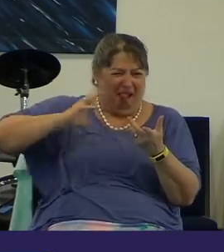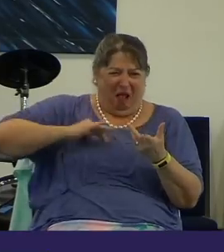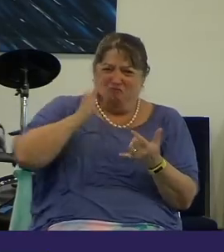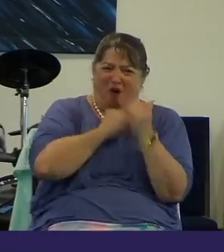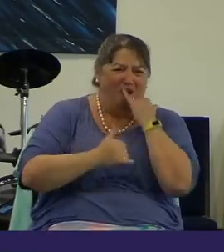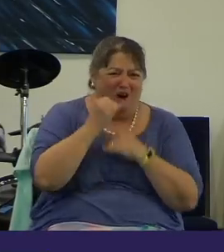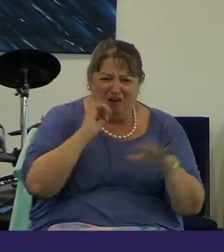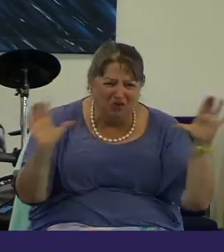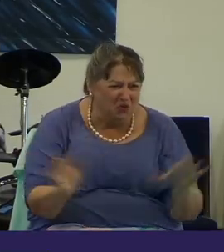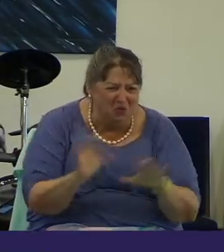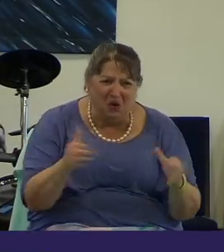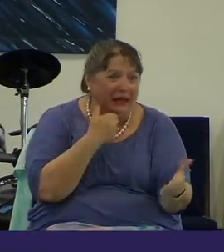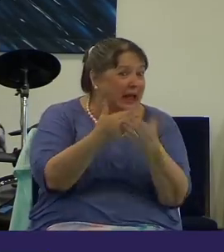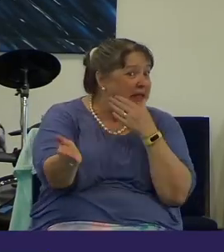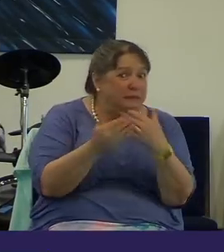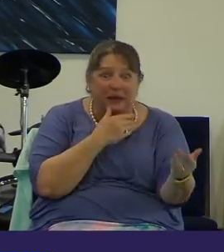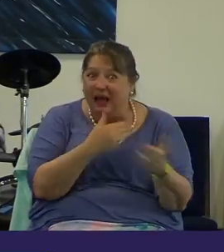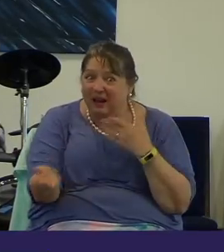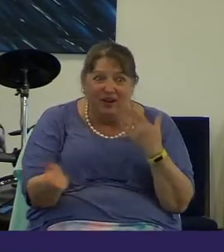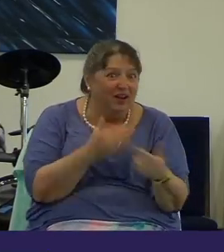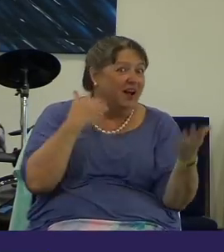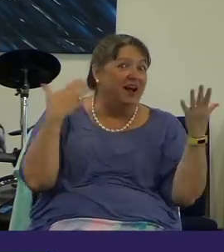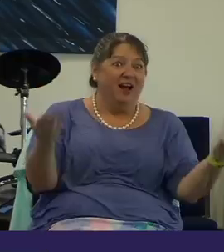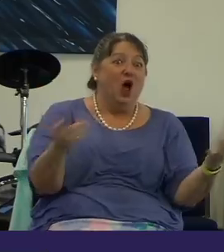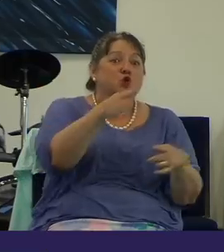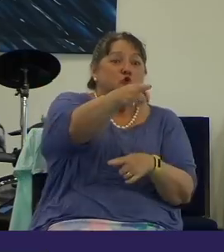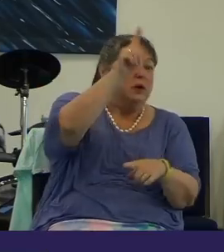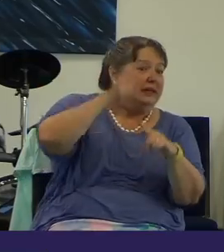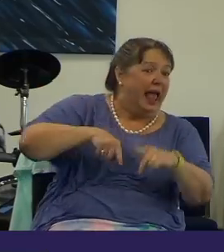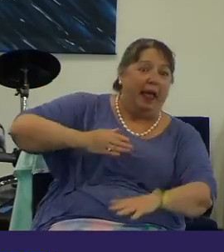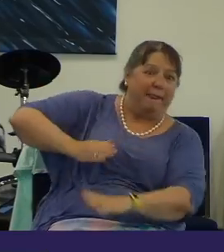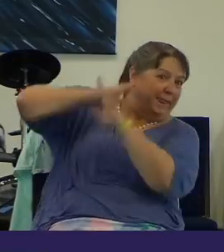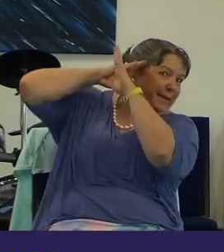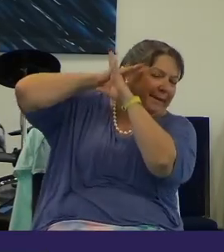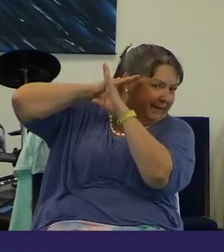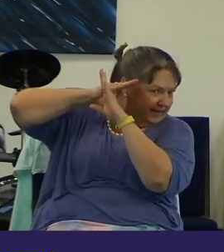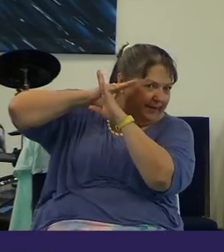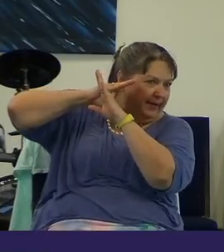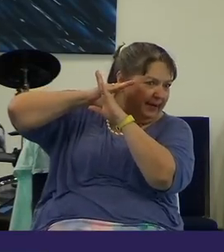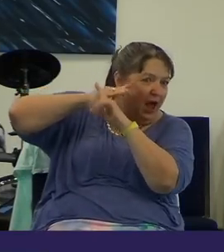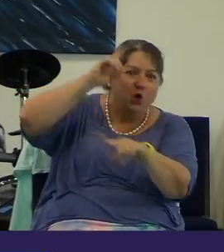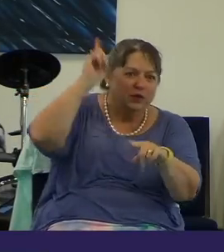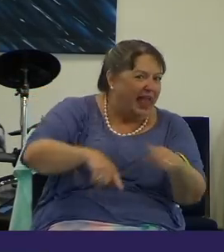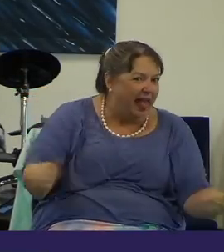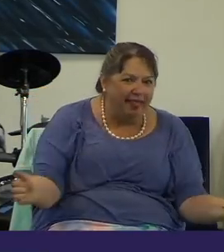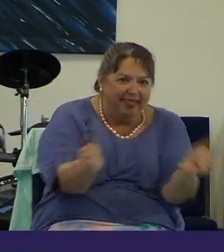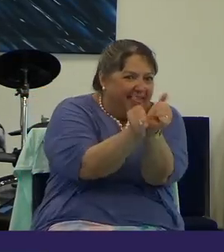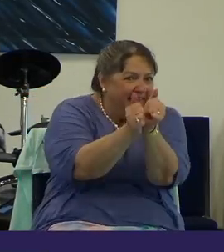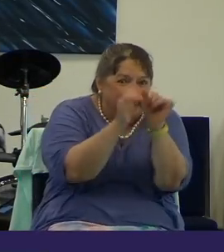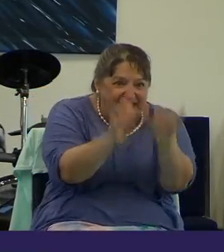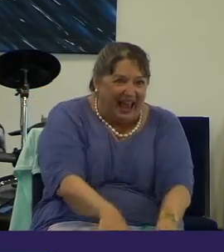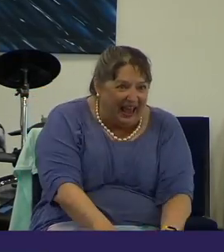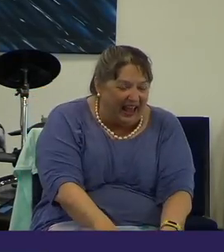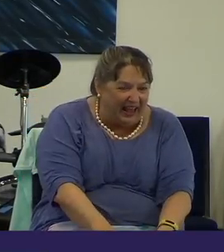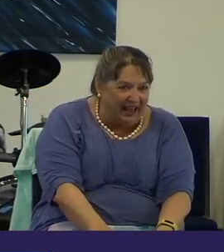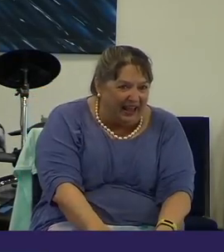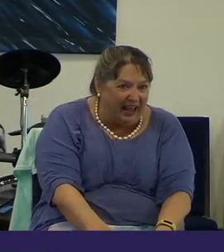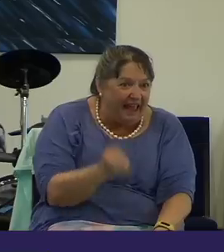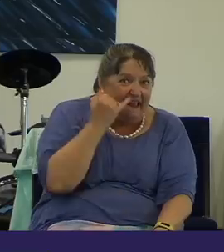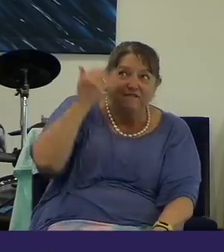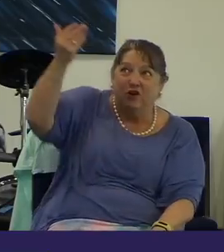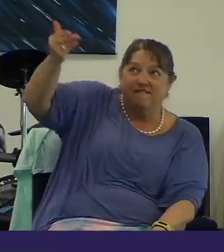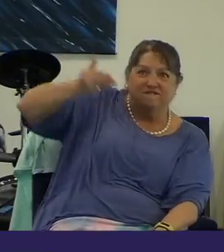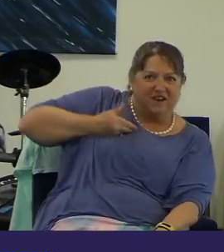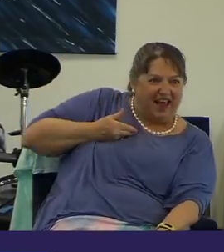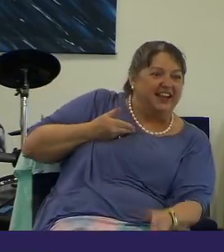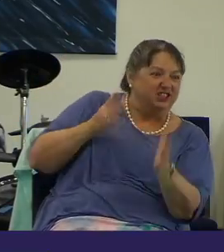is no lies. There is no deception that can keep you bound and strapped and chained in any way,